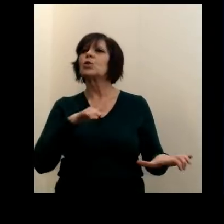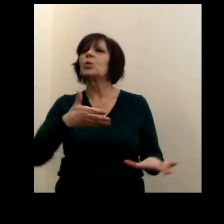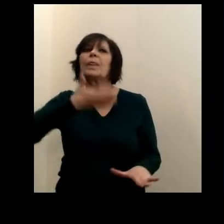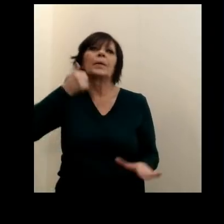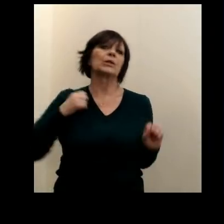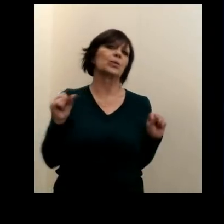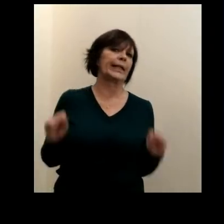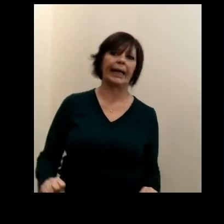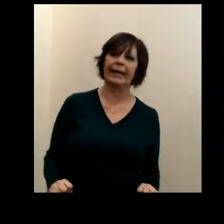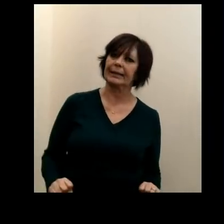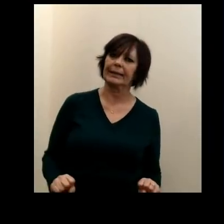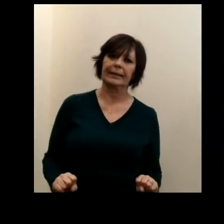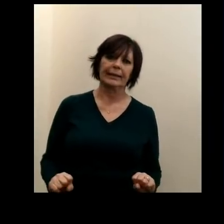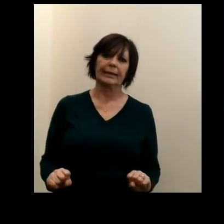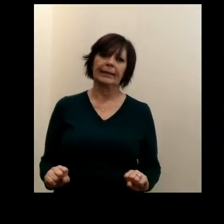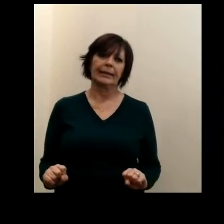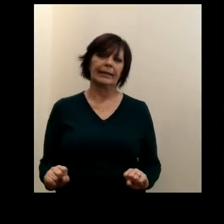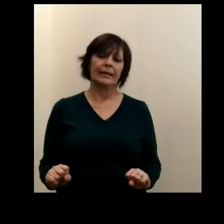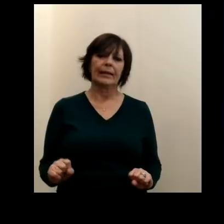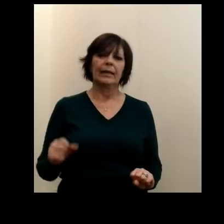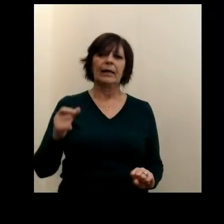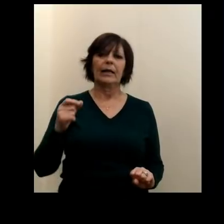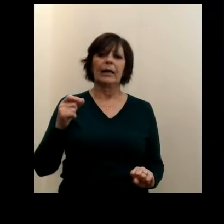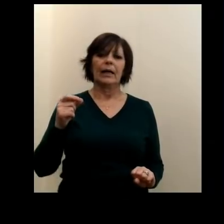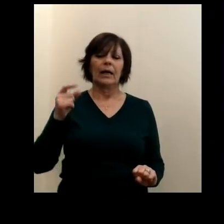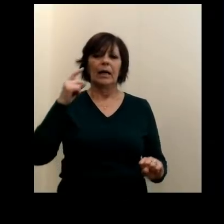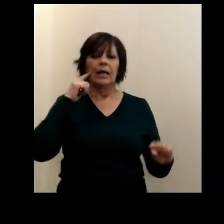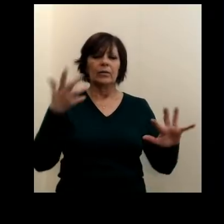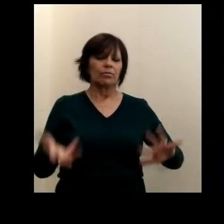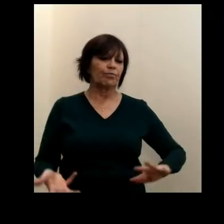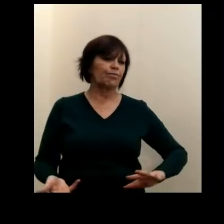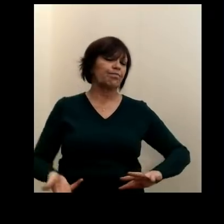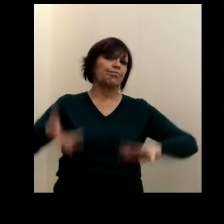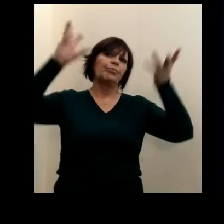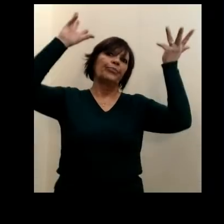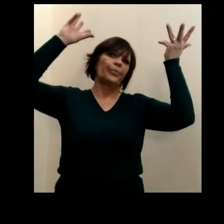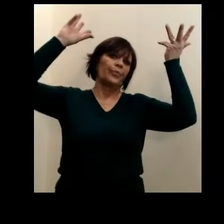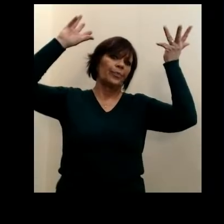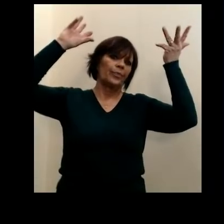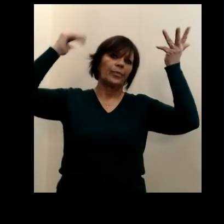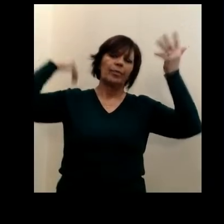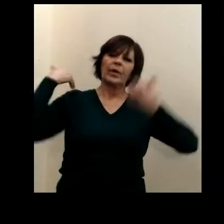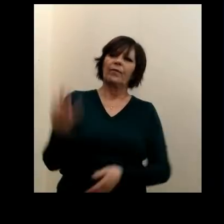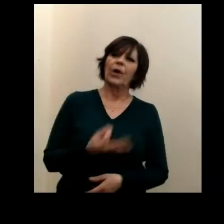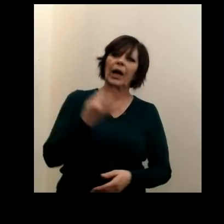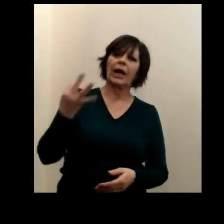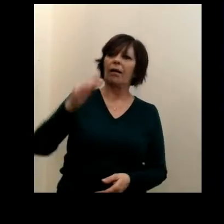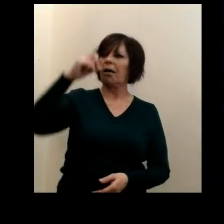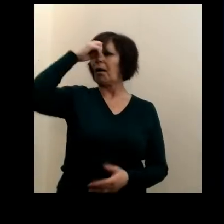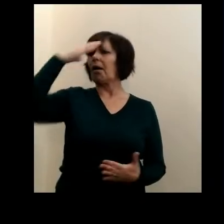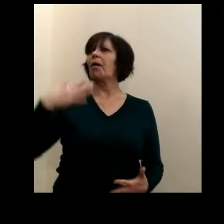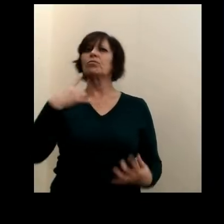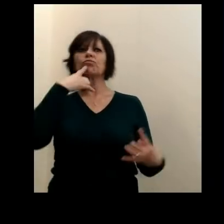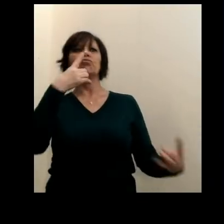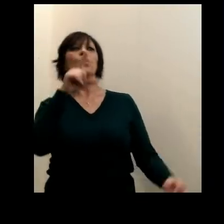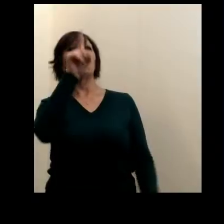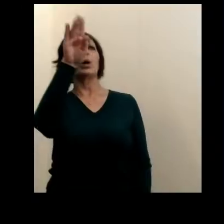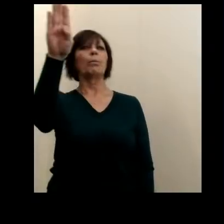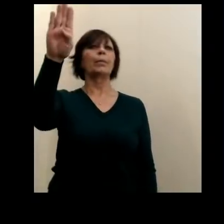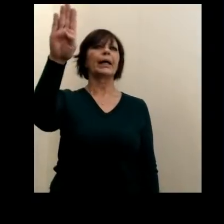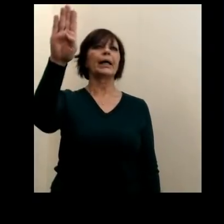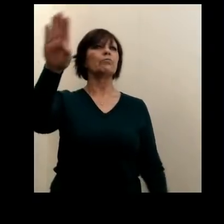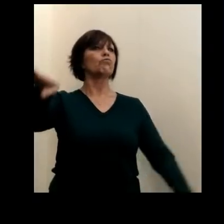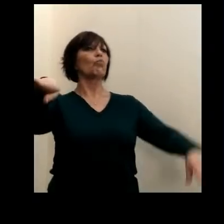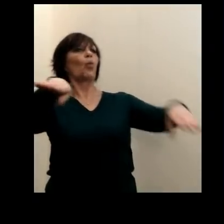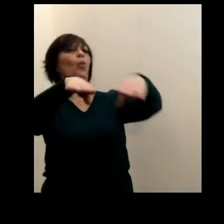that we can. We were thrown for a loop when on Friday the governor announced that 1B category would be